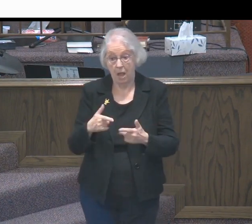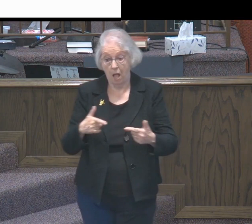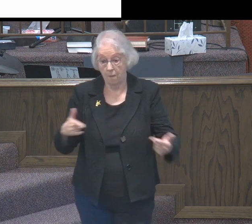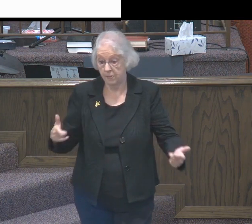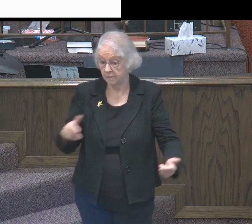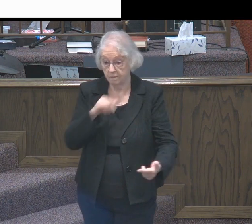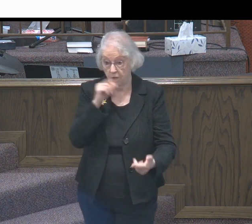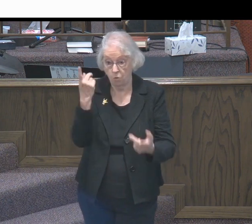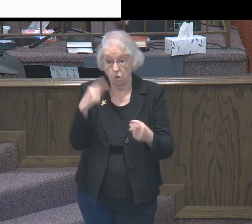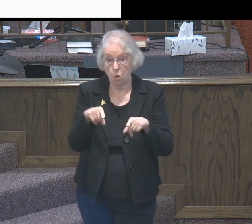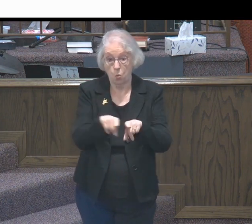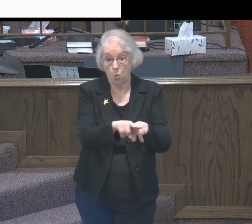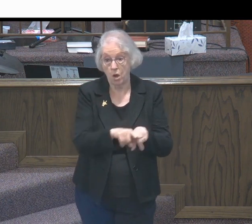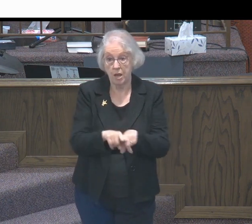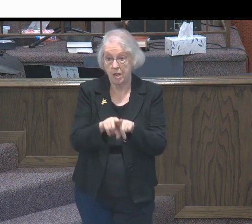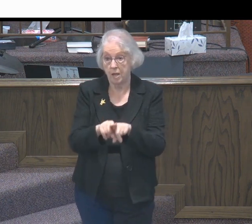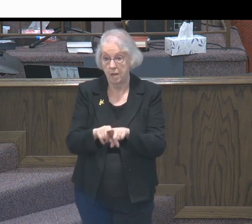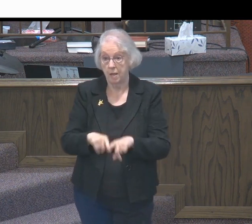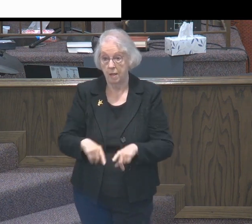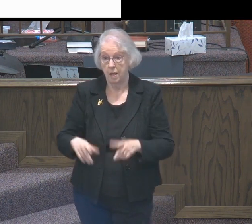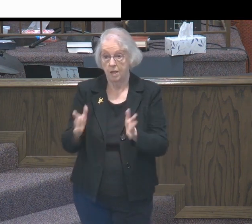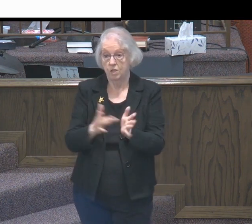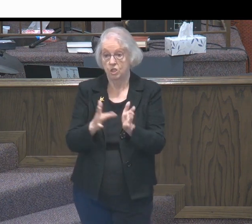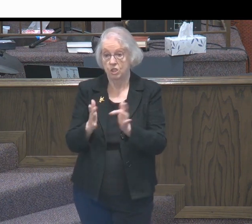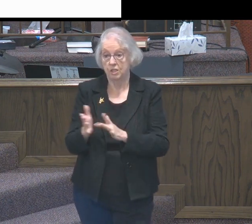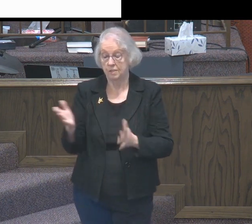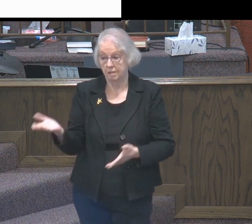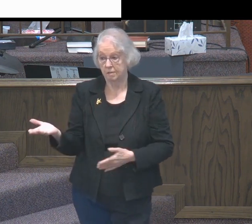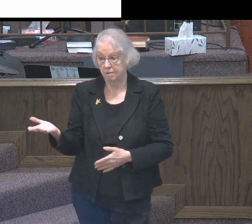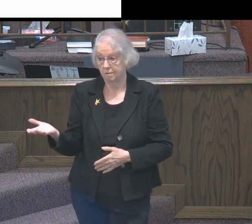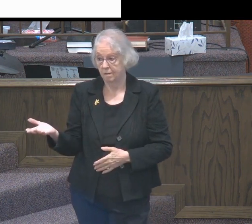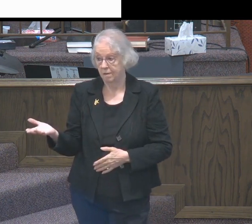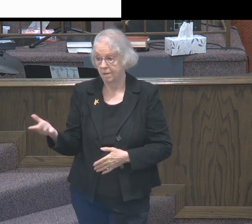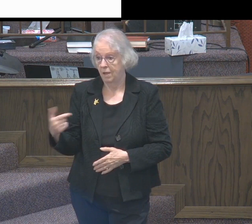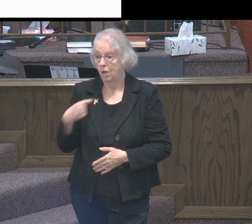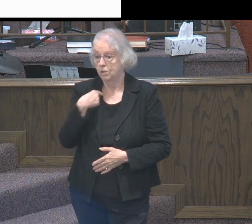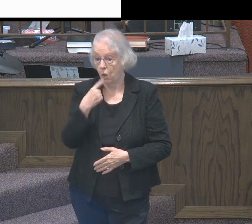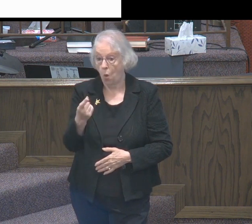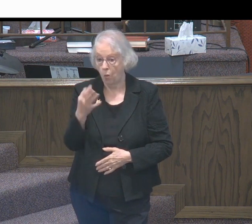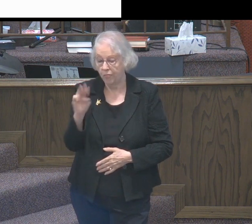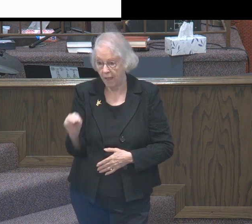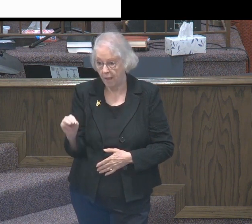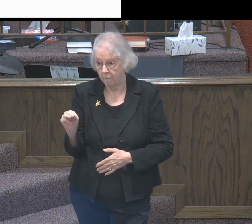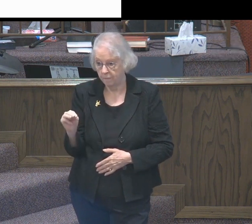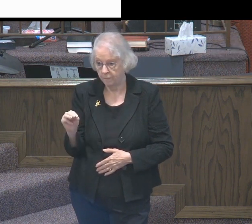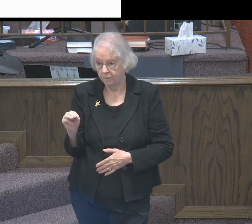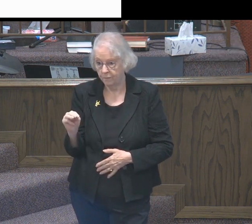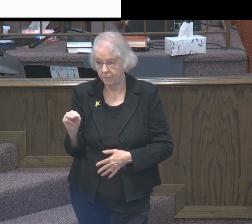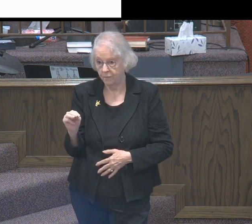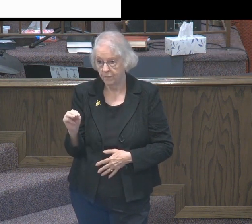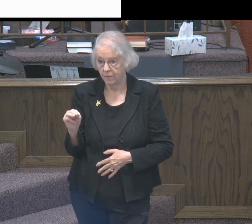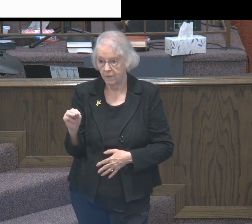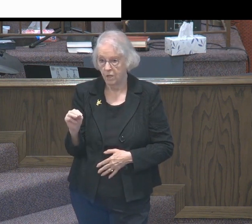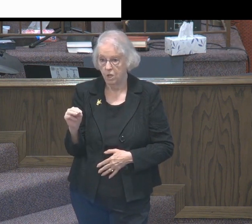But all of a sudden, I don't like that child very much anymore. Or my parents did something that I don't